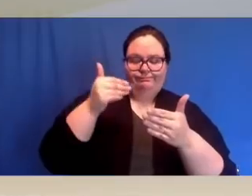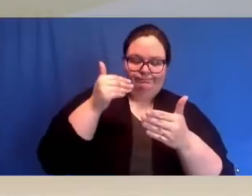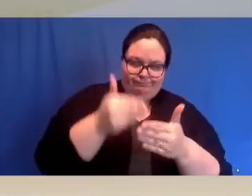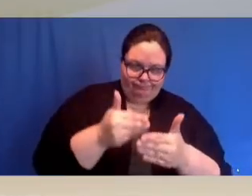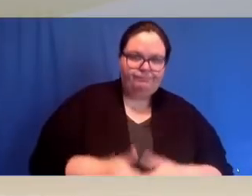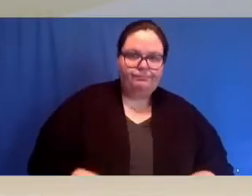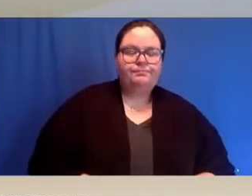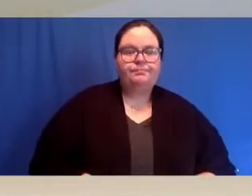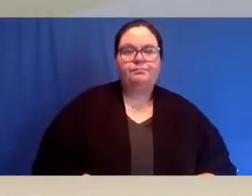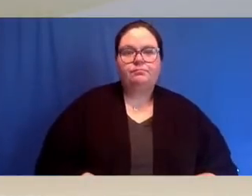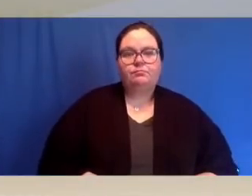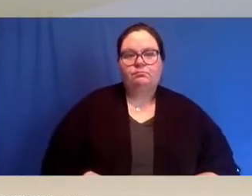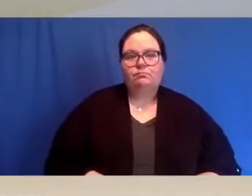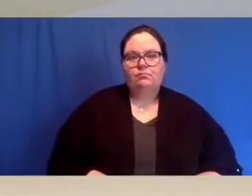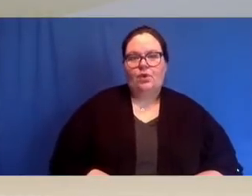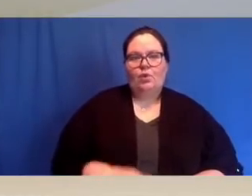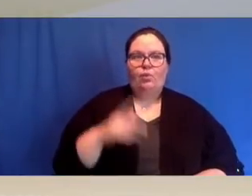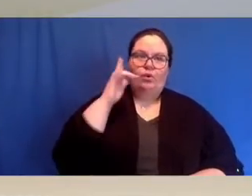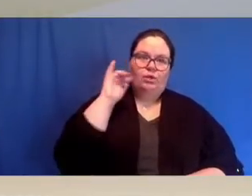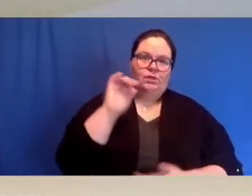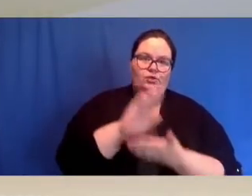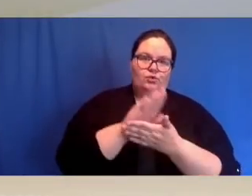of how that will look on the school calendar.